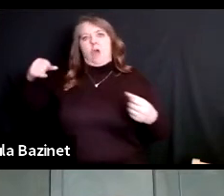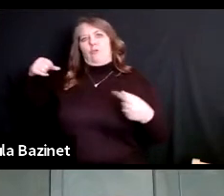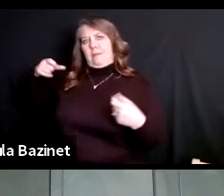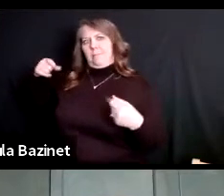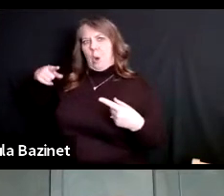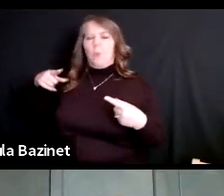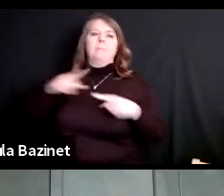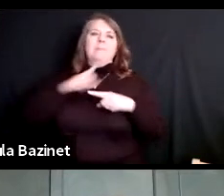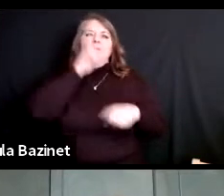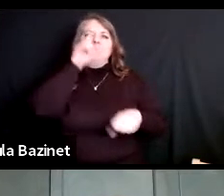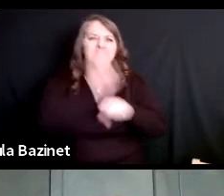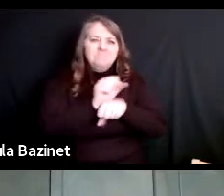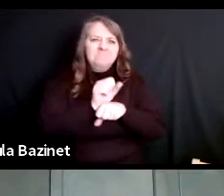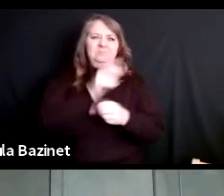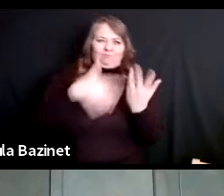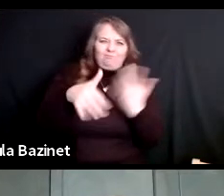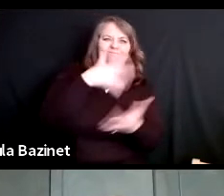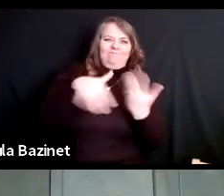thank you for that